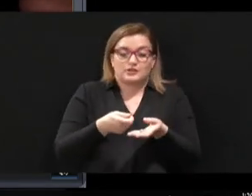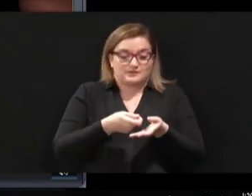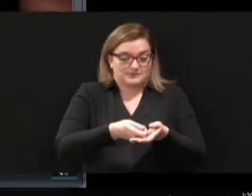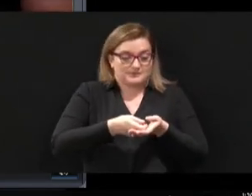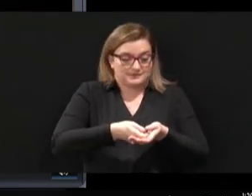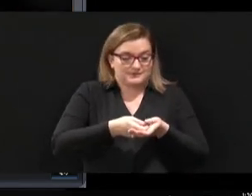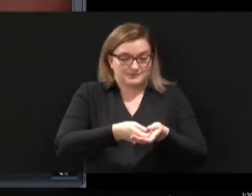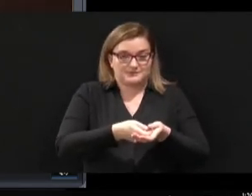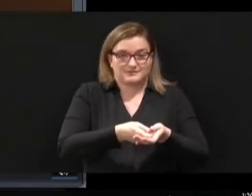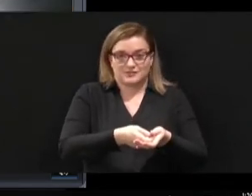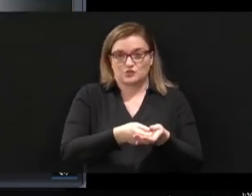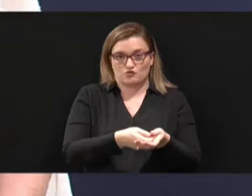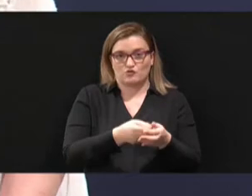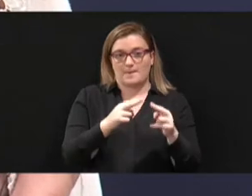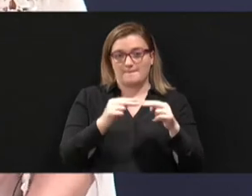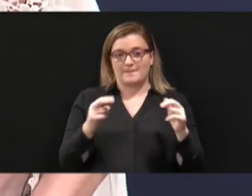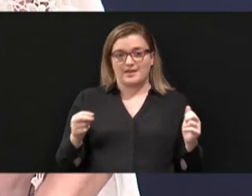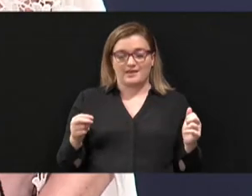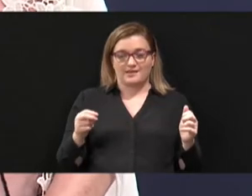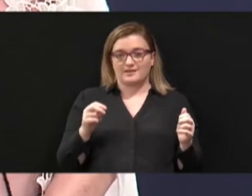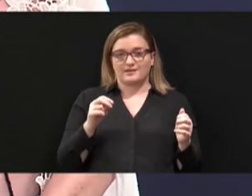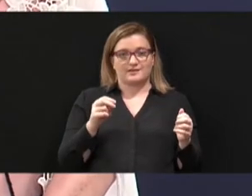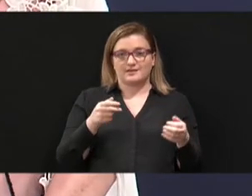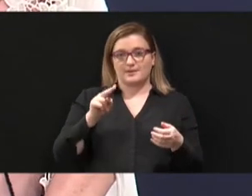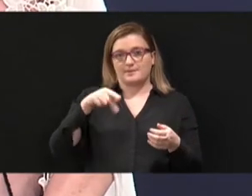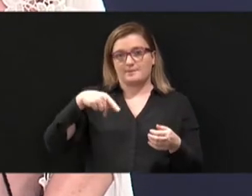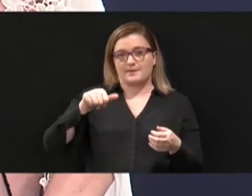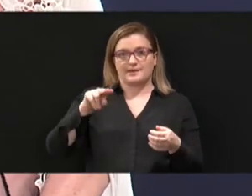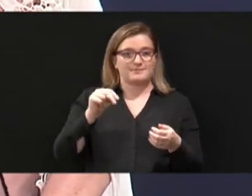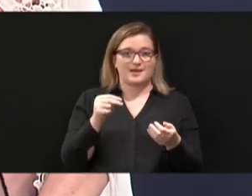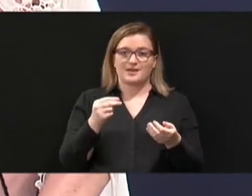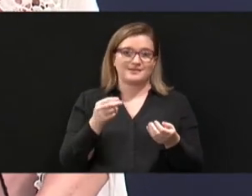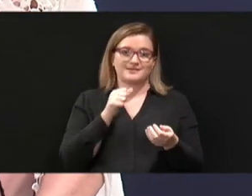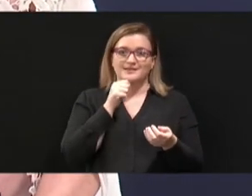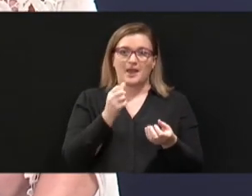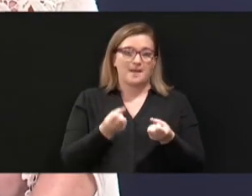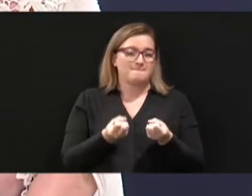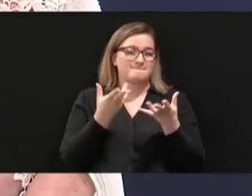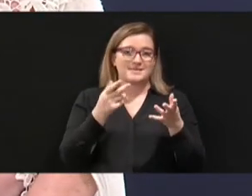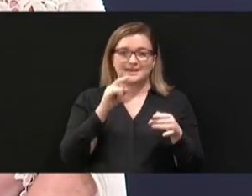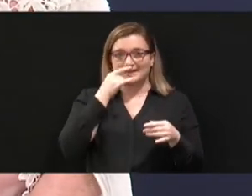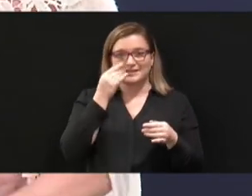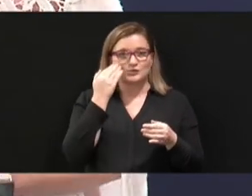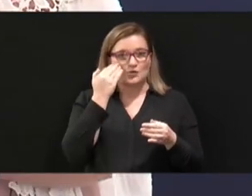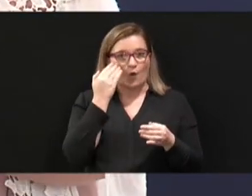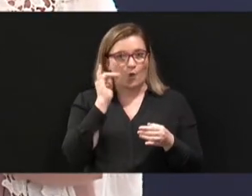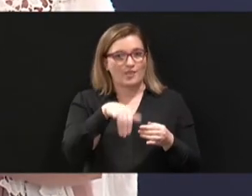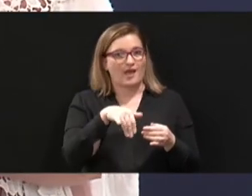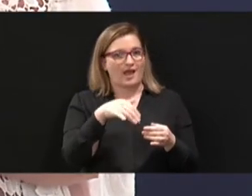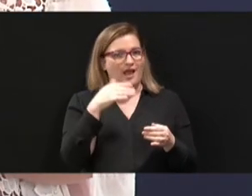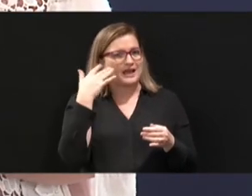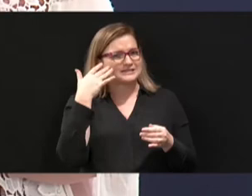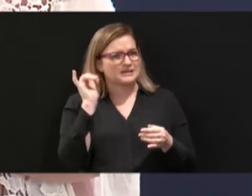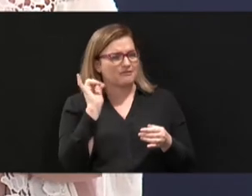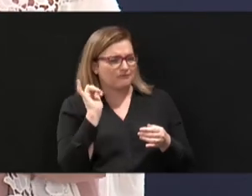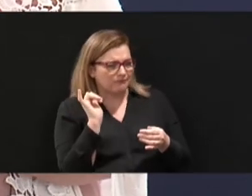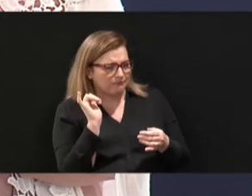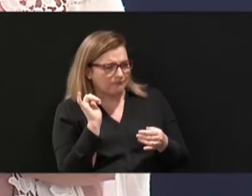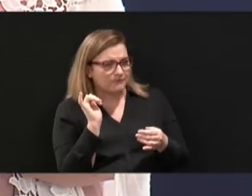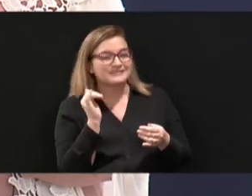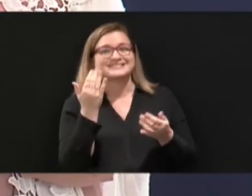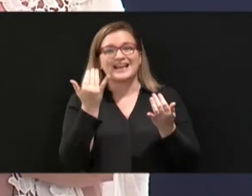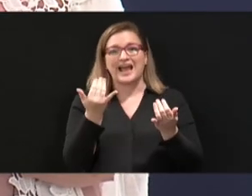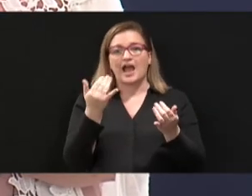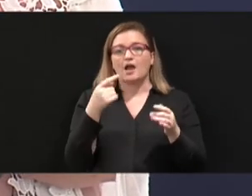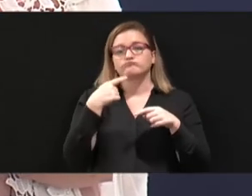sizzling in a frying pan, but not very many people know about that sound. Kids know about that sound anymore. So now I say when you open up a